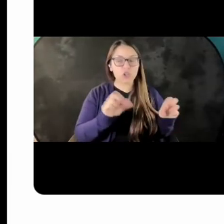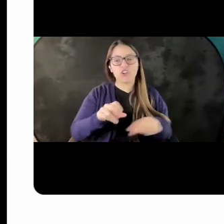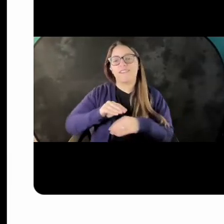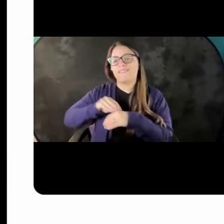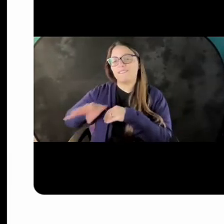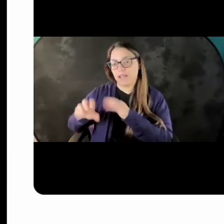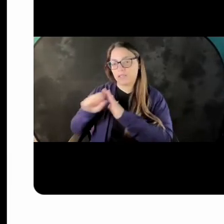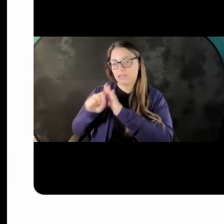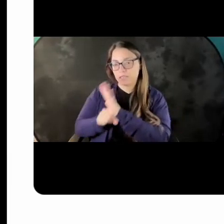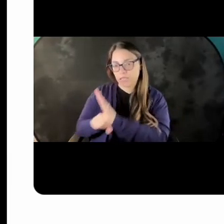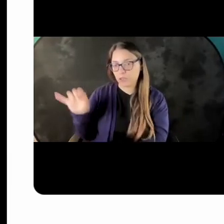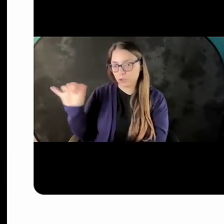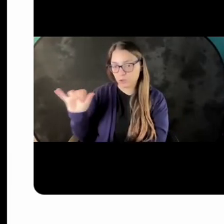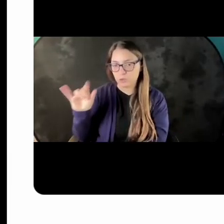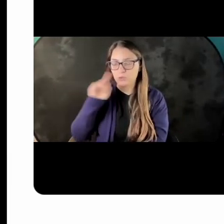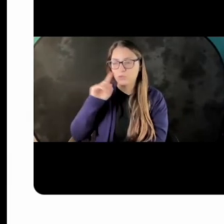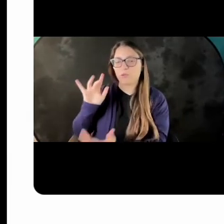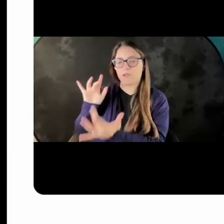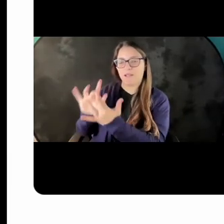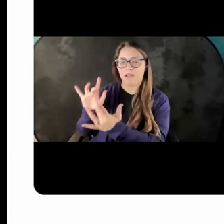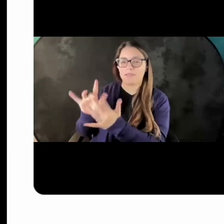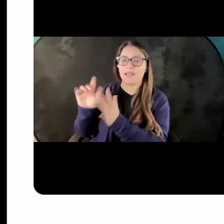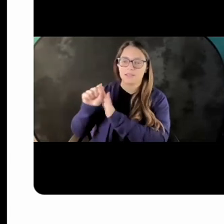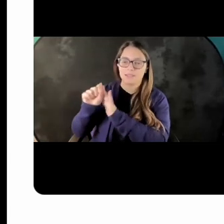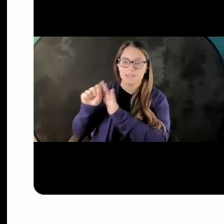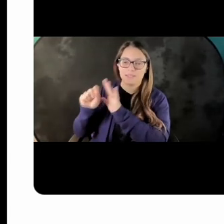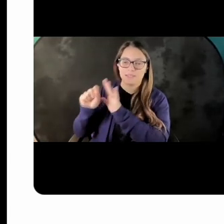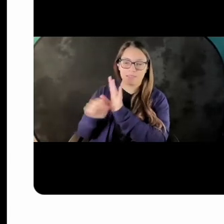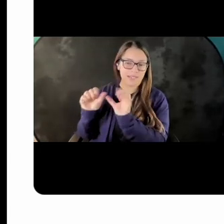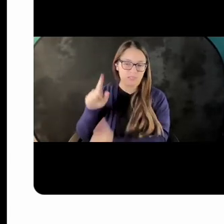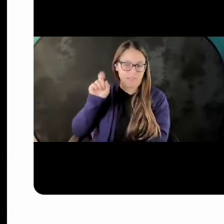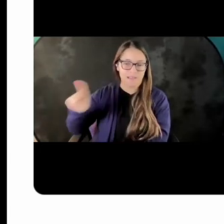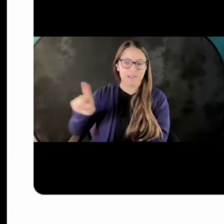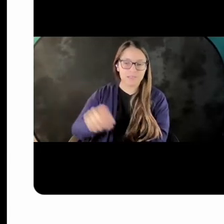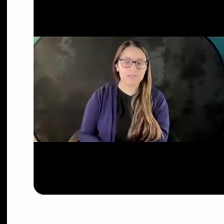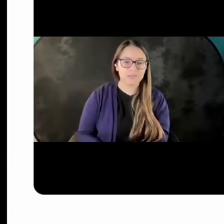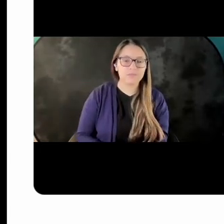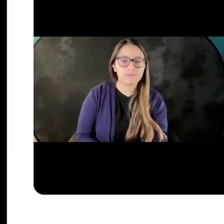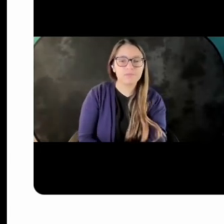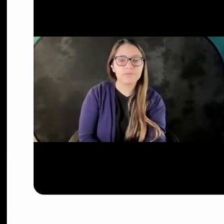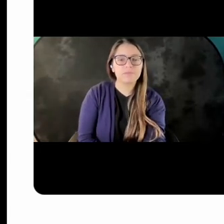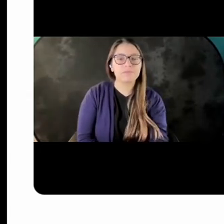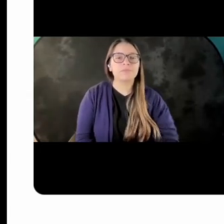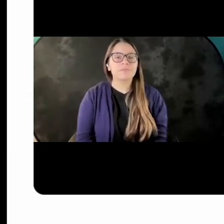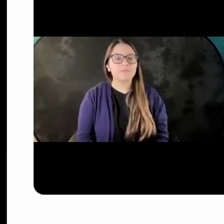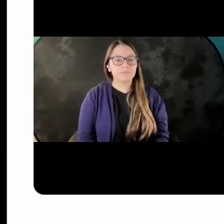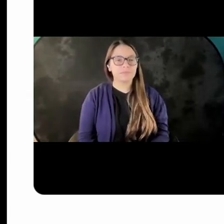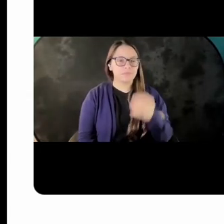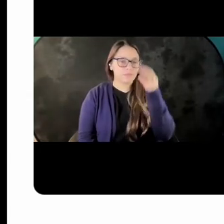also, and you would need to contact your state agency in that case. On the next slide.